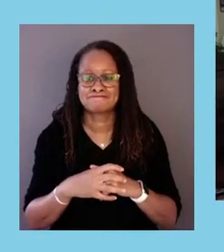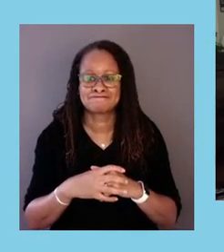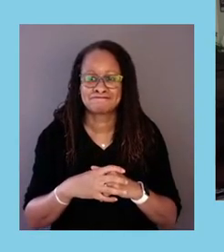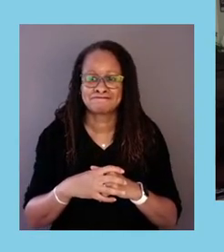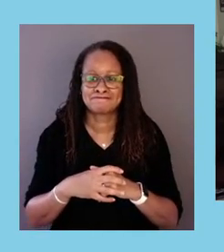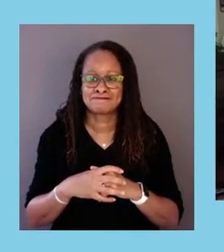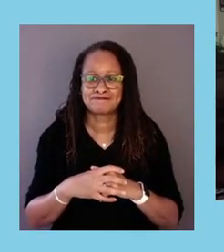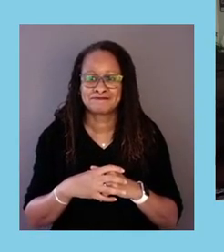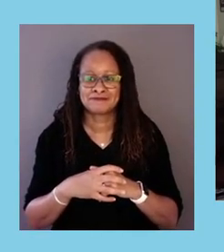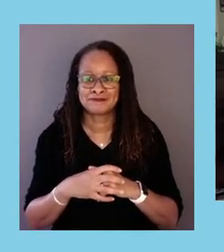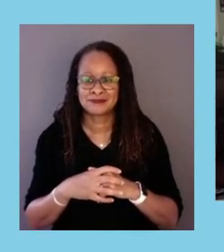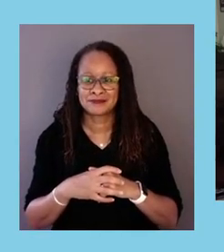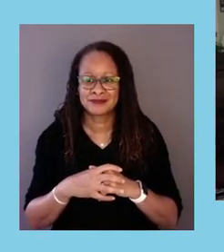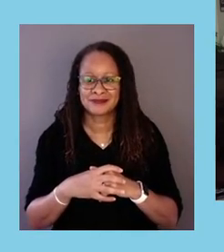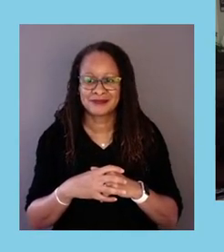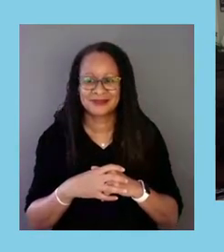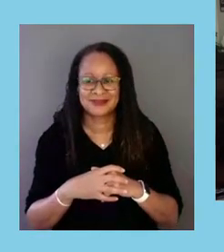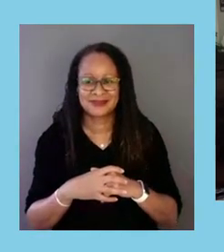gonna hear from us.